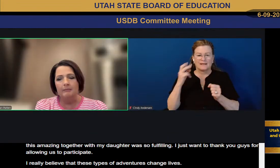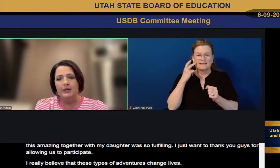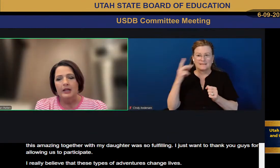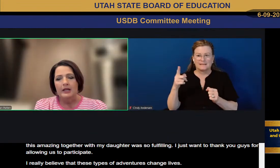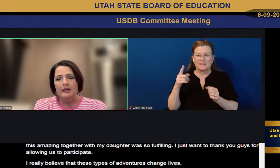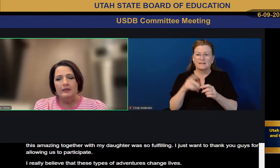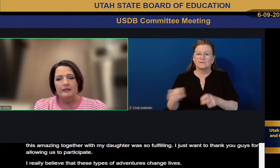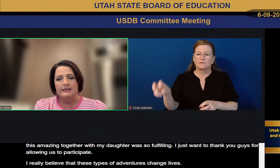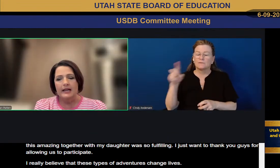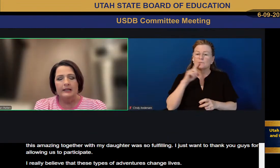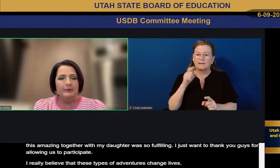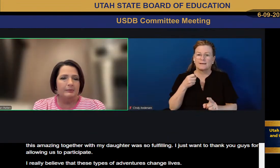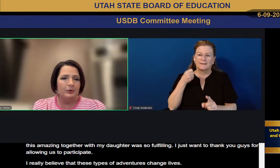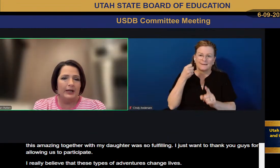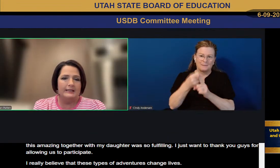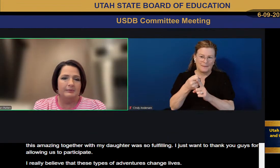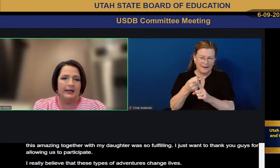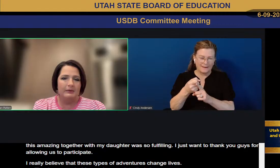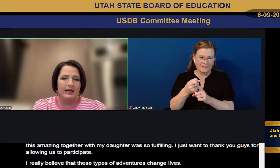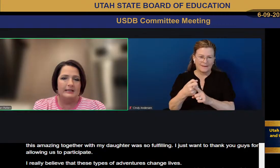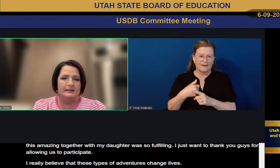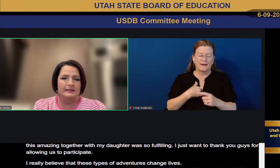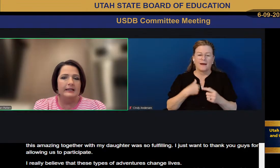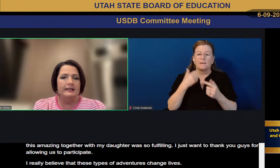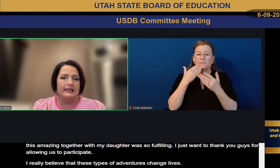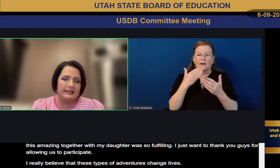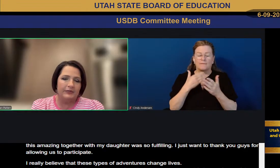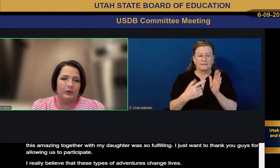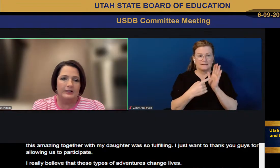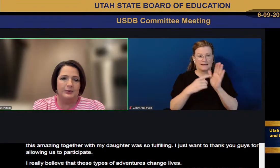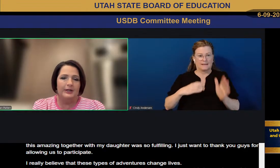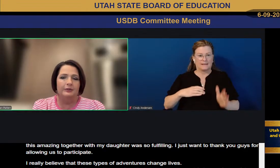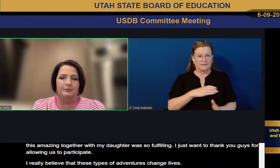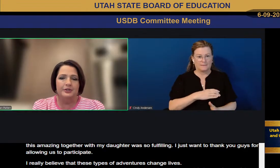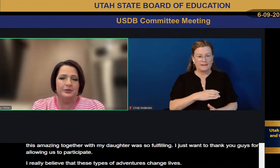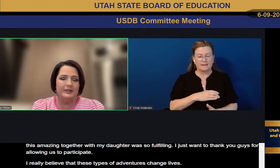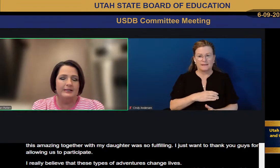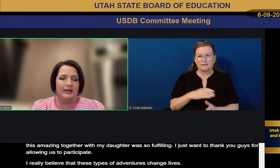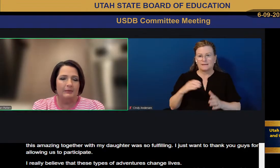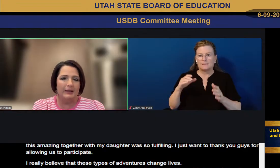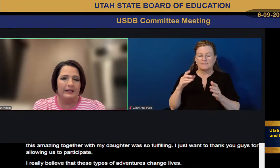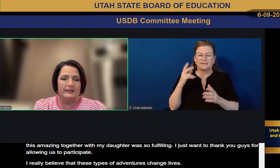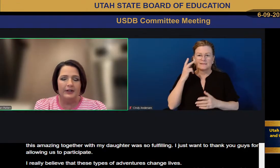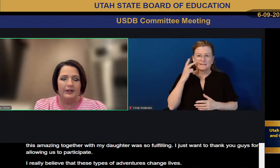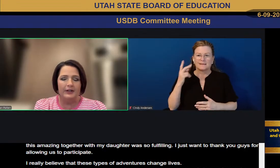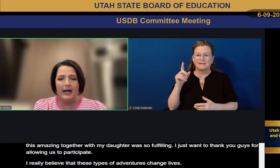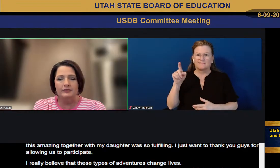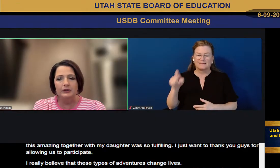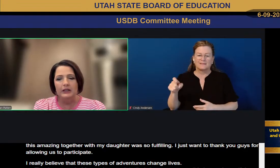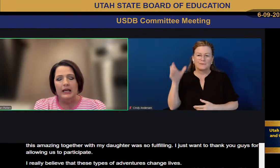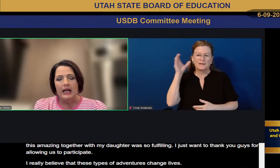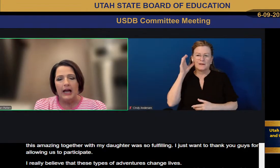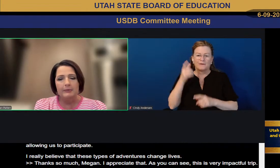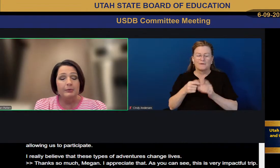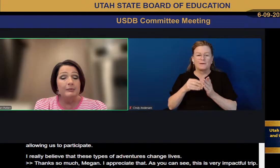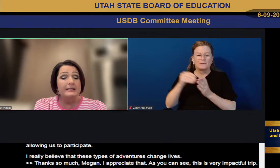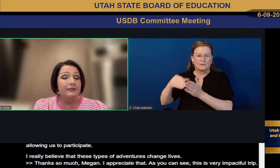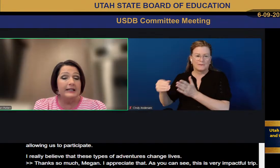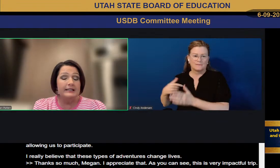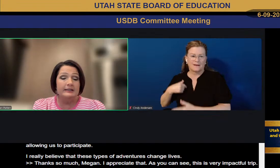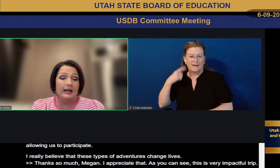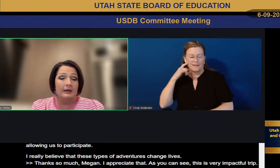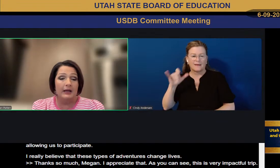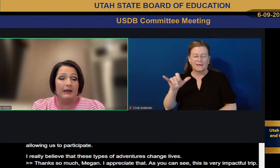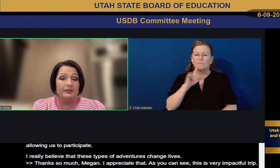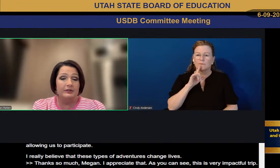that the Standing Committee Board has seen the need to hear from students. I think it's very impactful. I'd be remiss